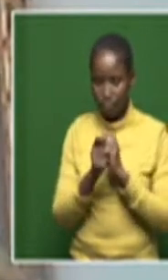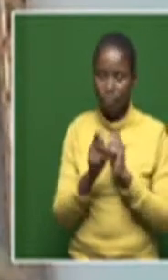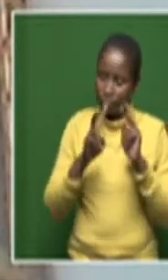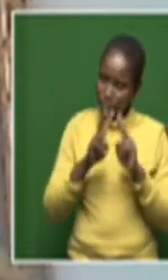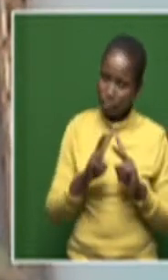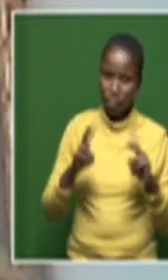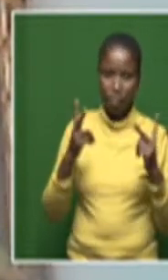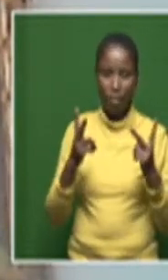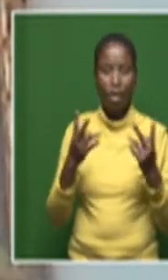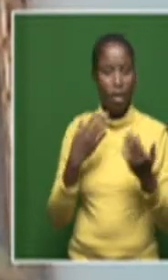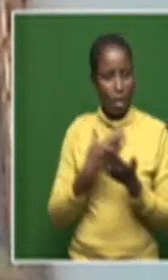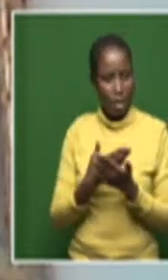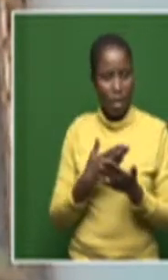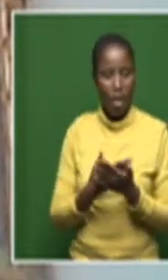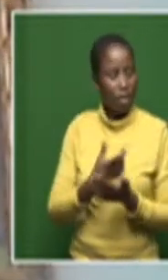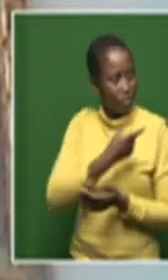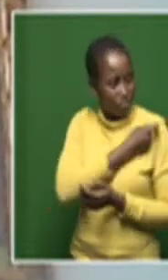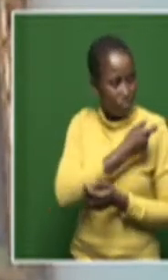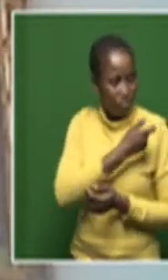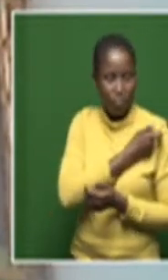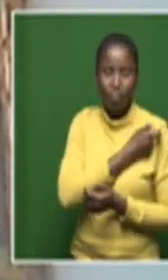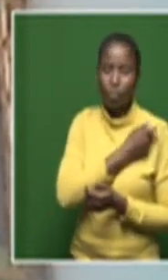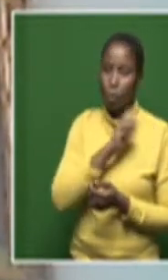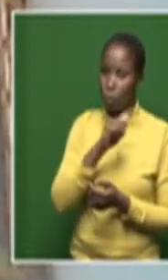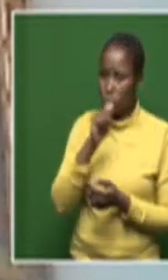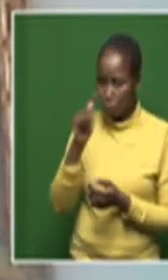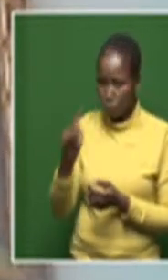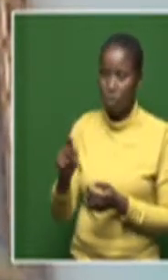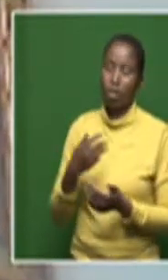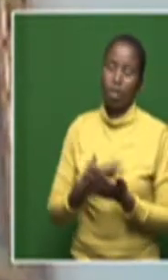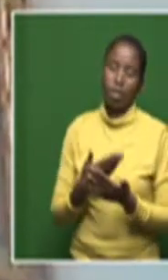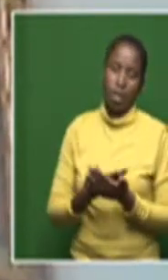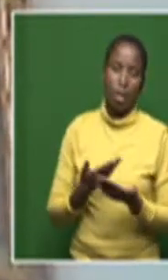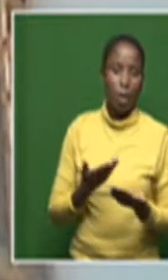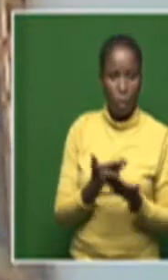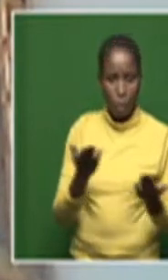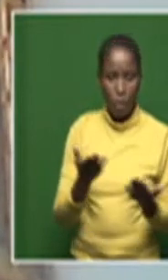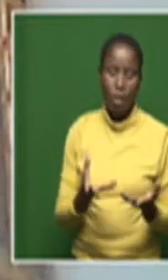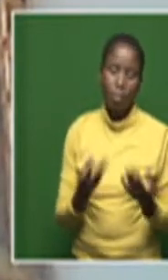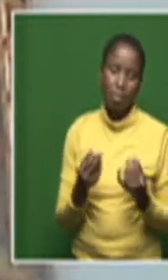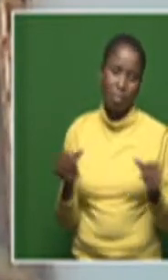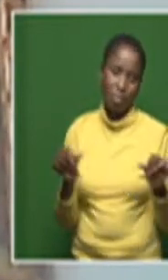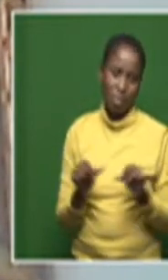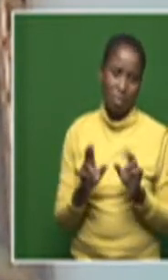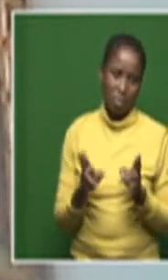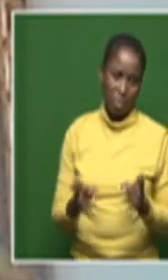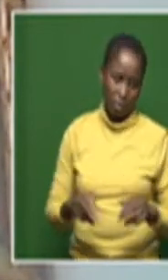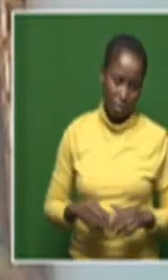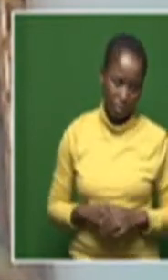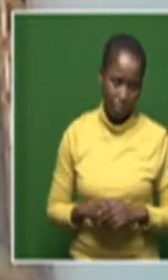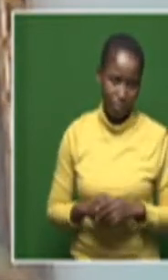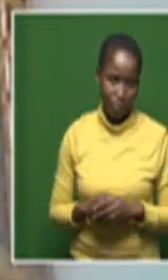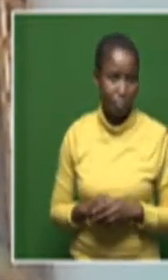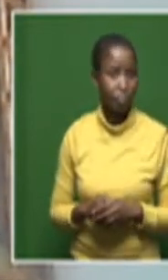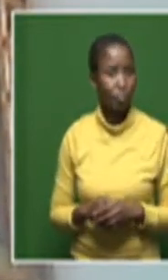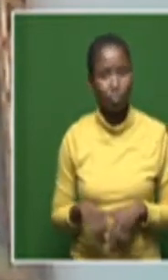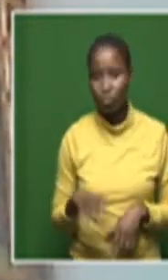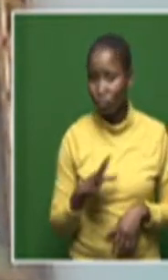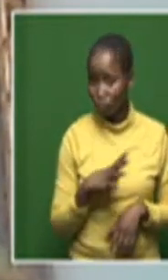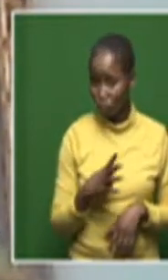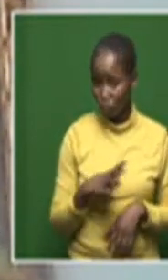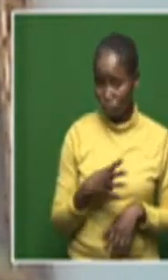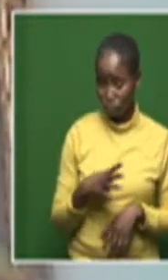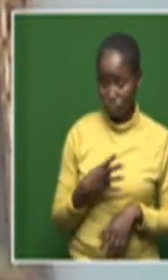and go back to having our communities thrive. So that is it, I think, for